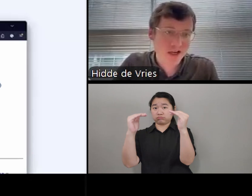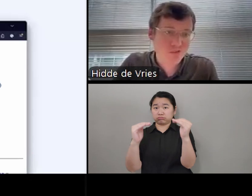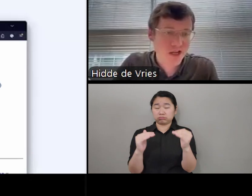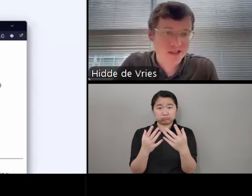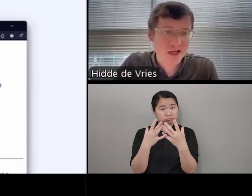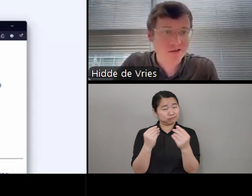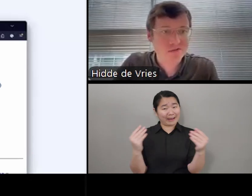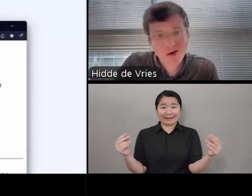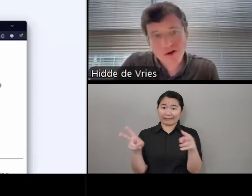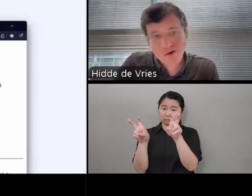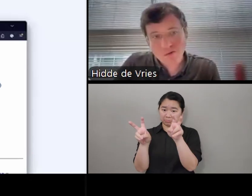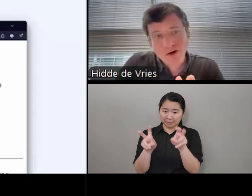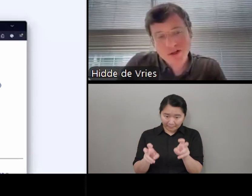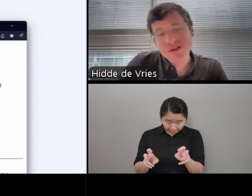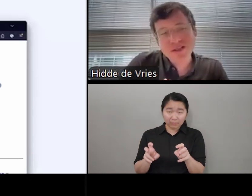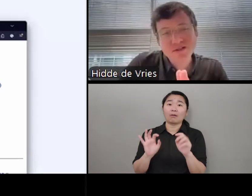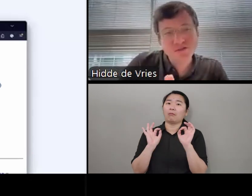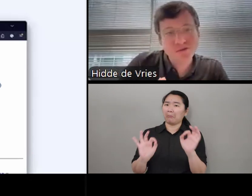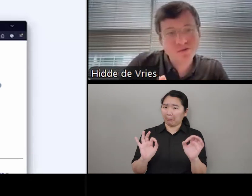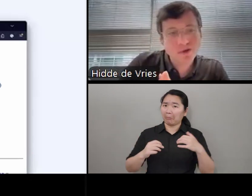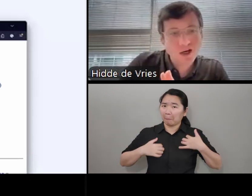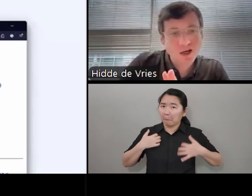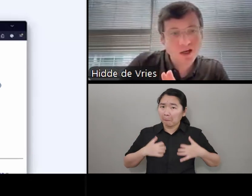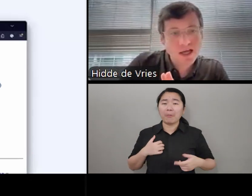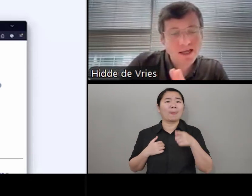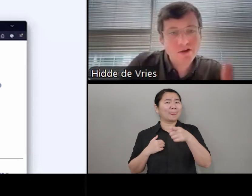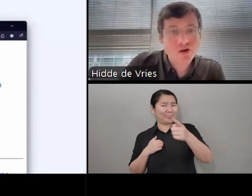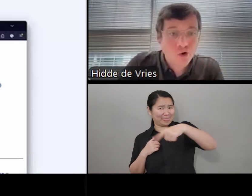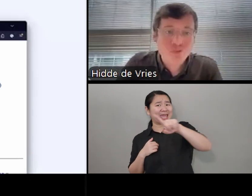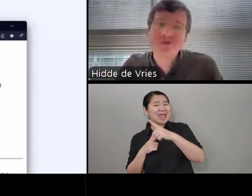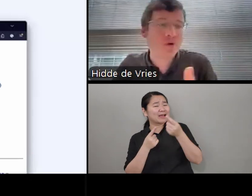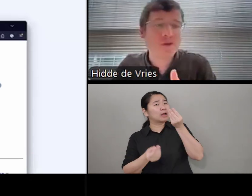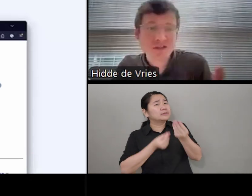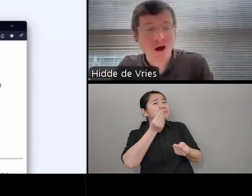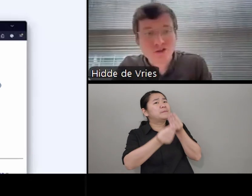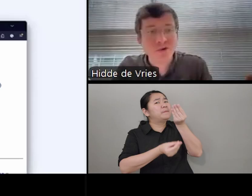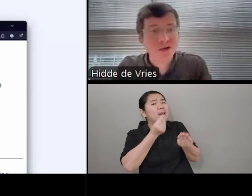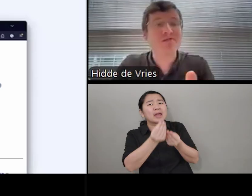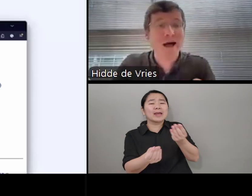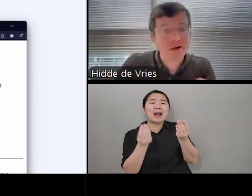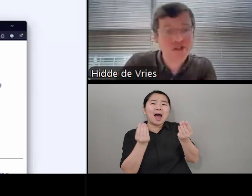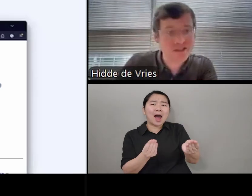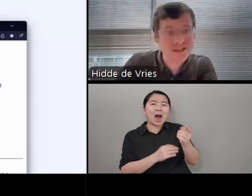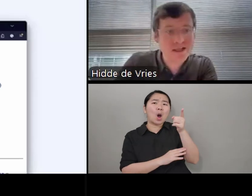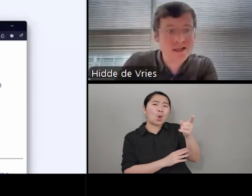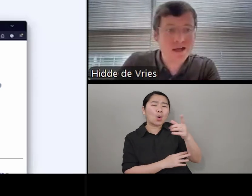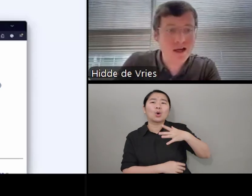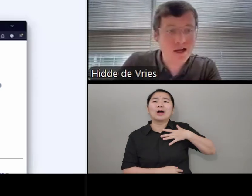So it explains kind of what you need to know before you start doing an